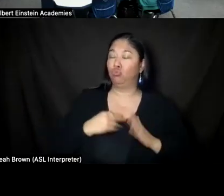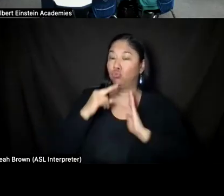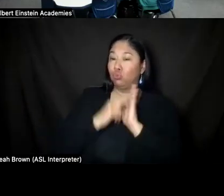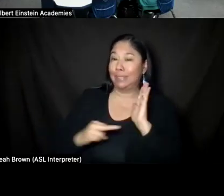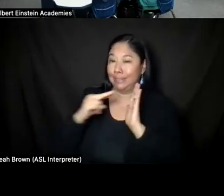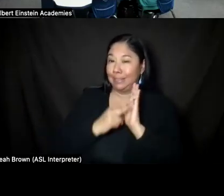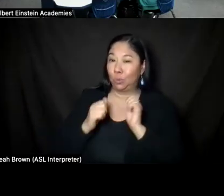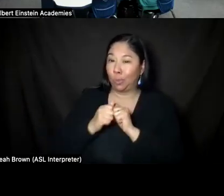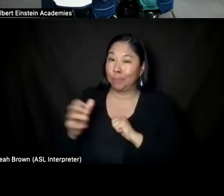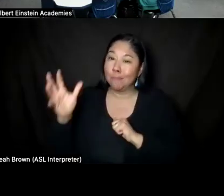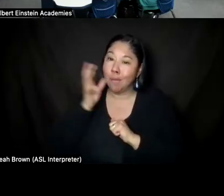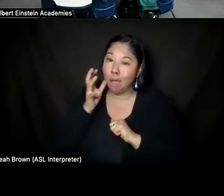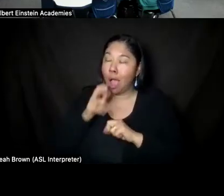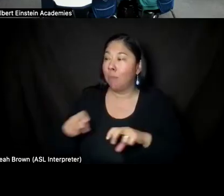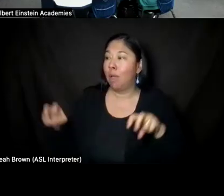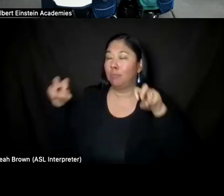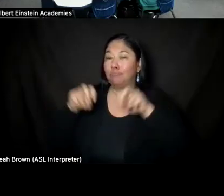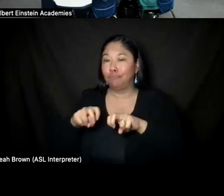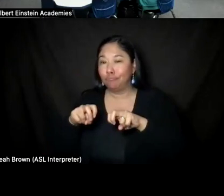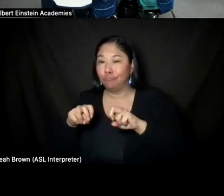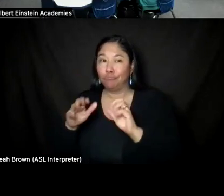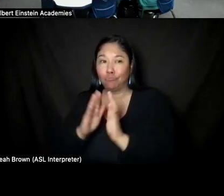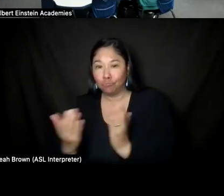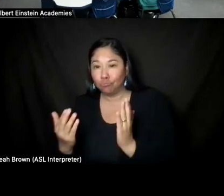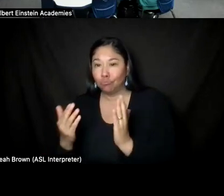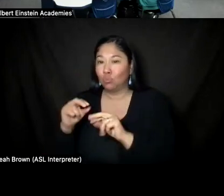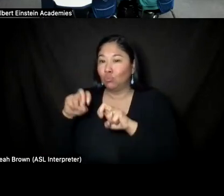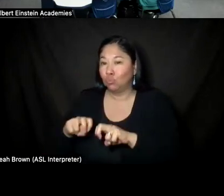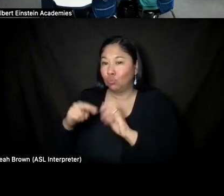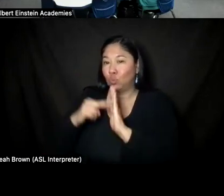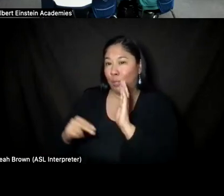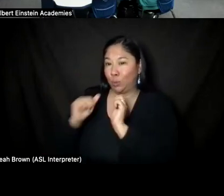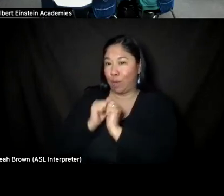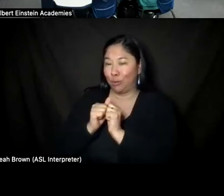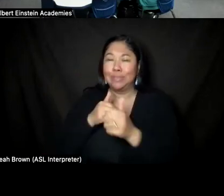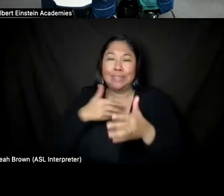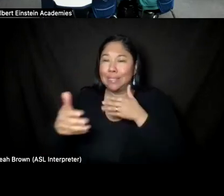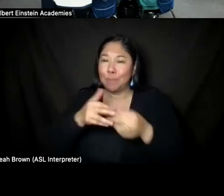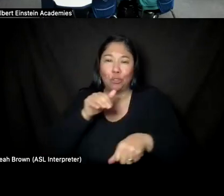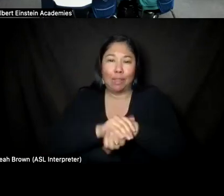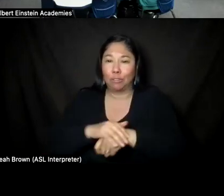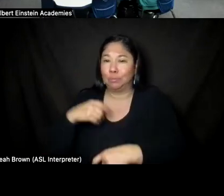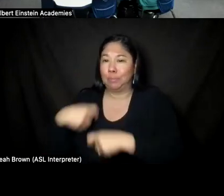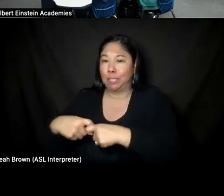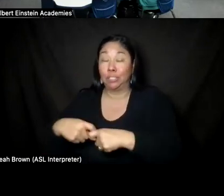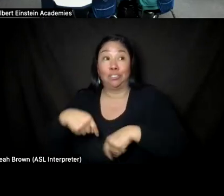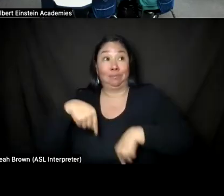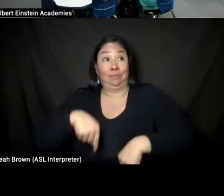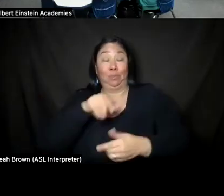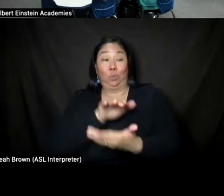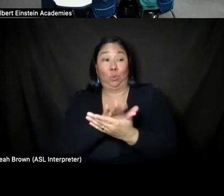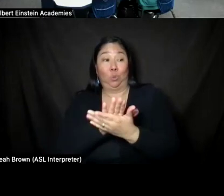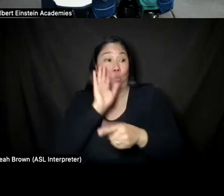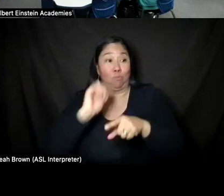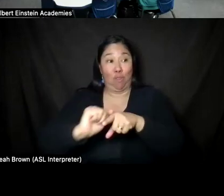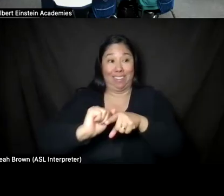him. And I don't think it matters if it's in English or Spanish right now. We're going to be practicing with him in English at school. Sí,